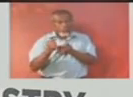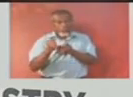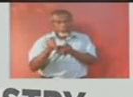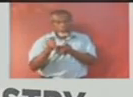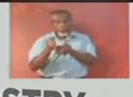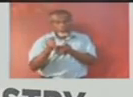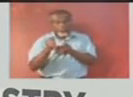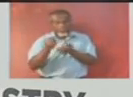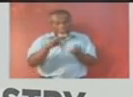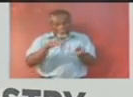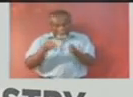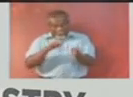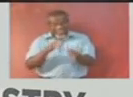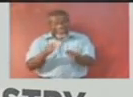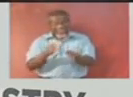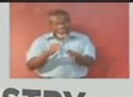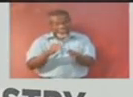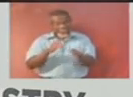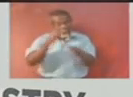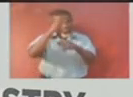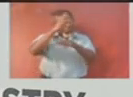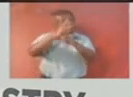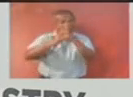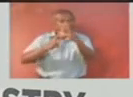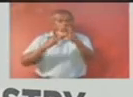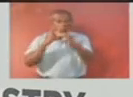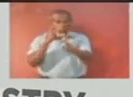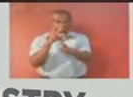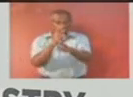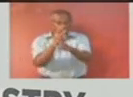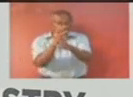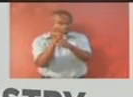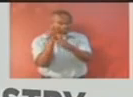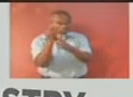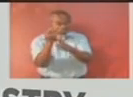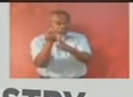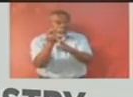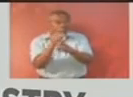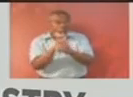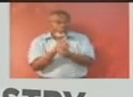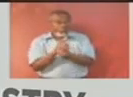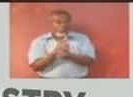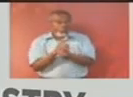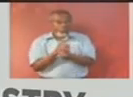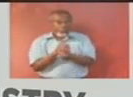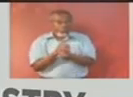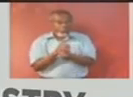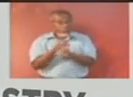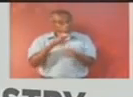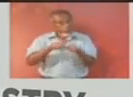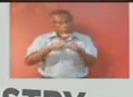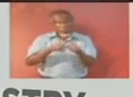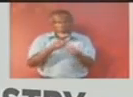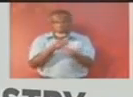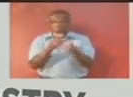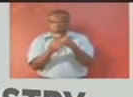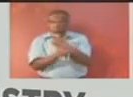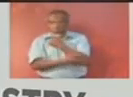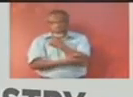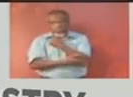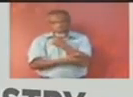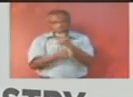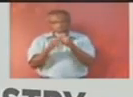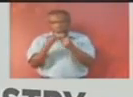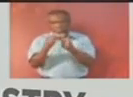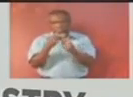is occurring across the world. It's a global phenomenon, that in a pandemic. So countries are not deemed